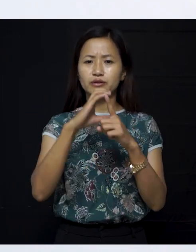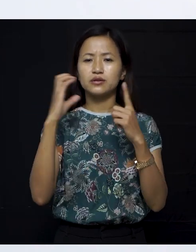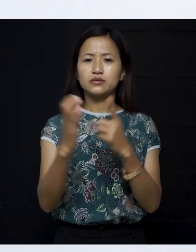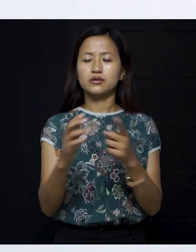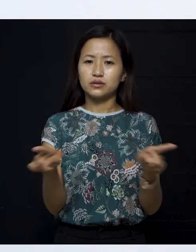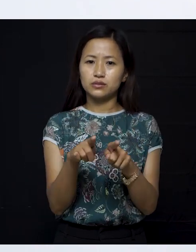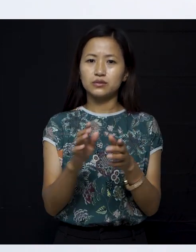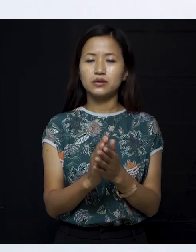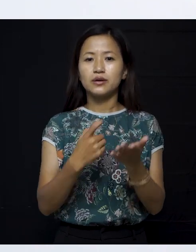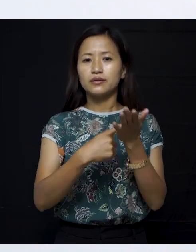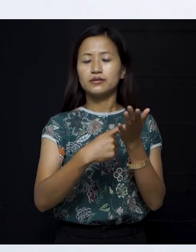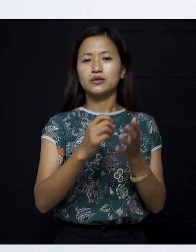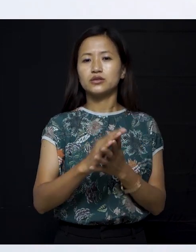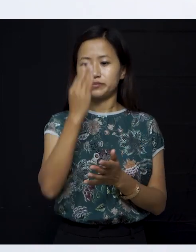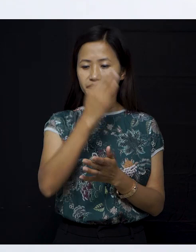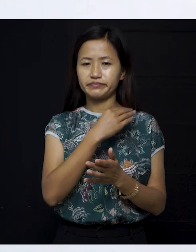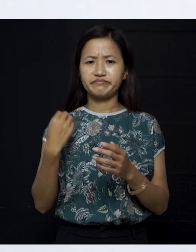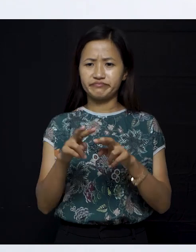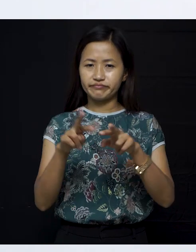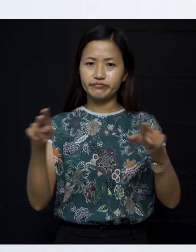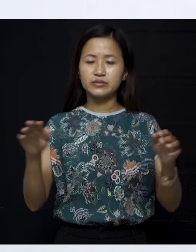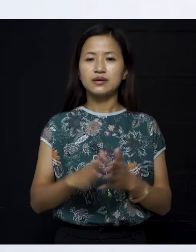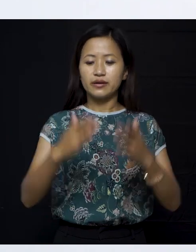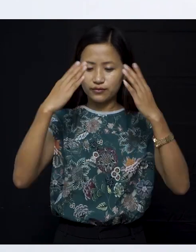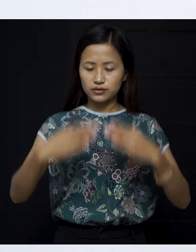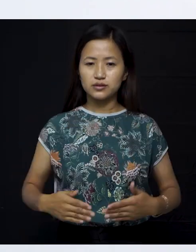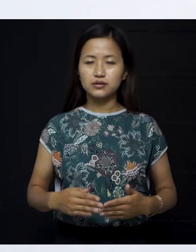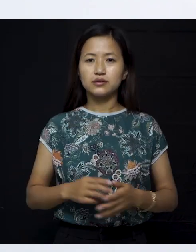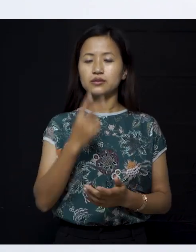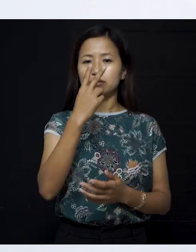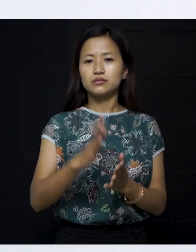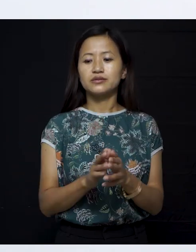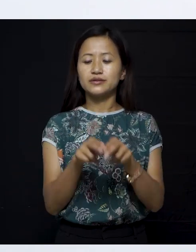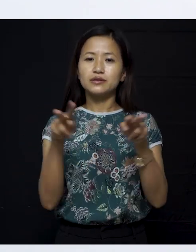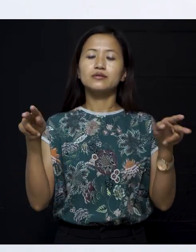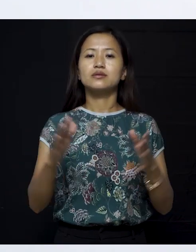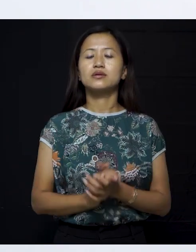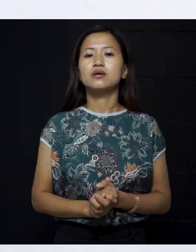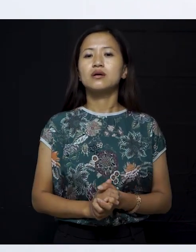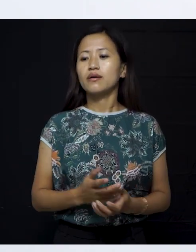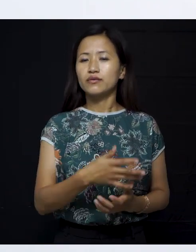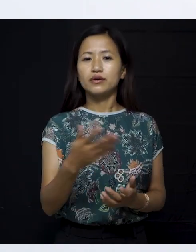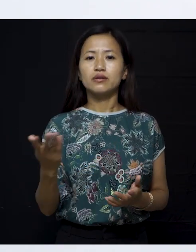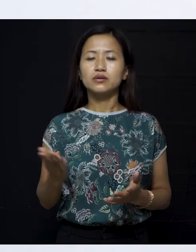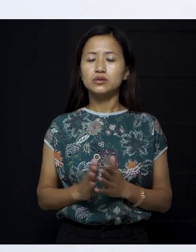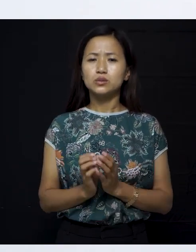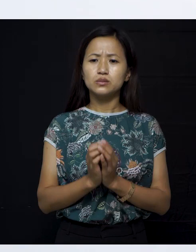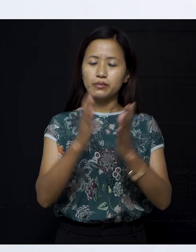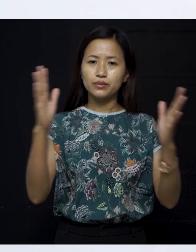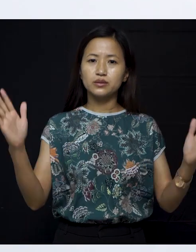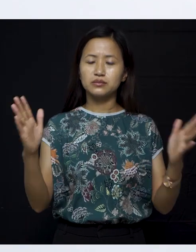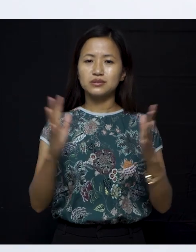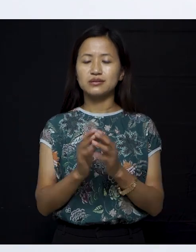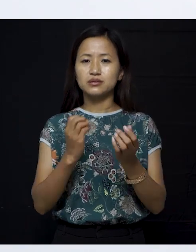well as religion, and even from the physical appearance also they look different. So there are too many clashes among